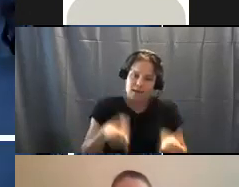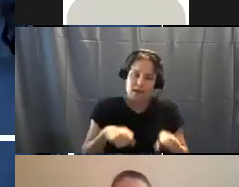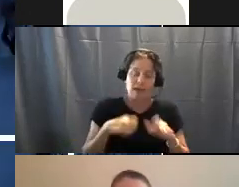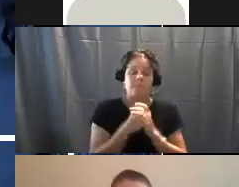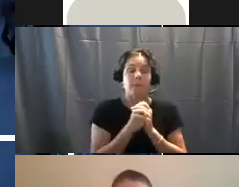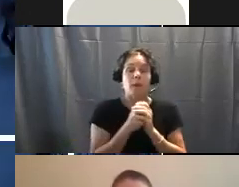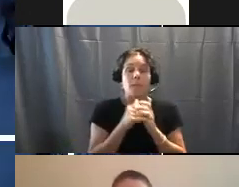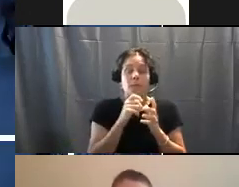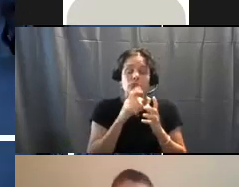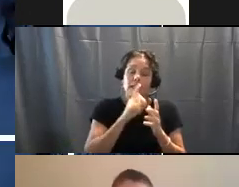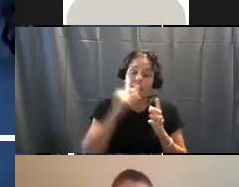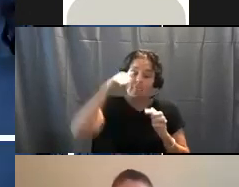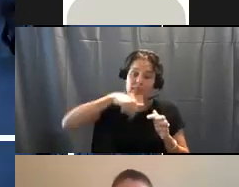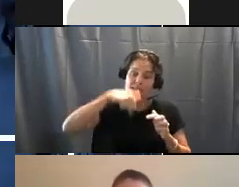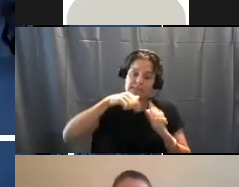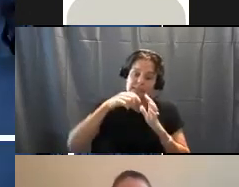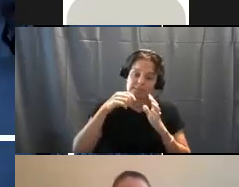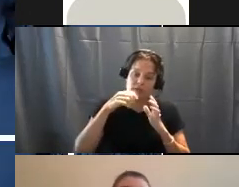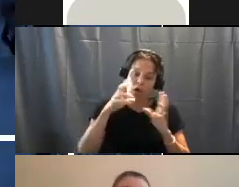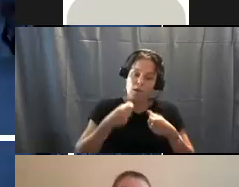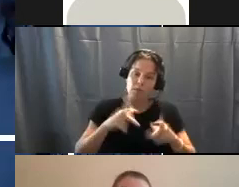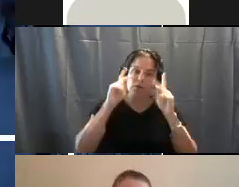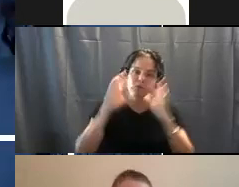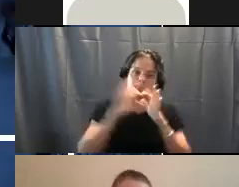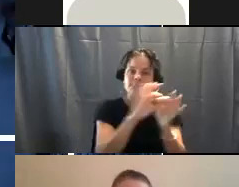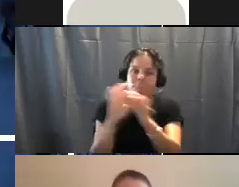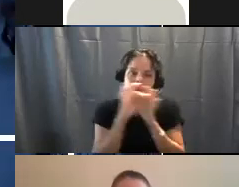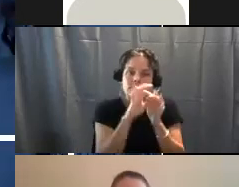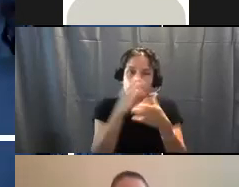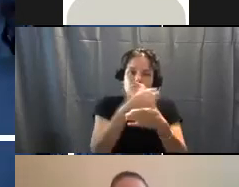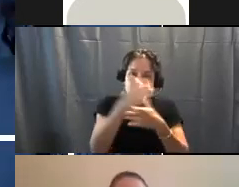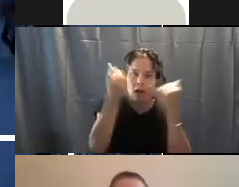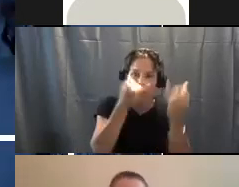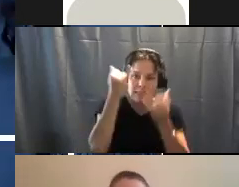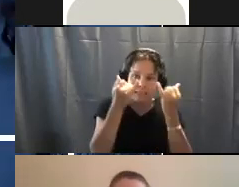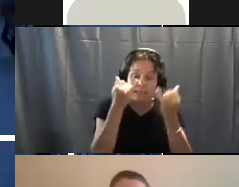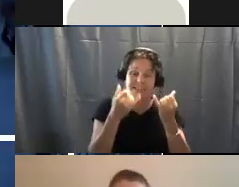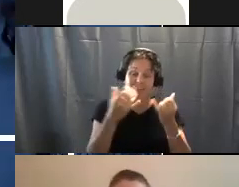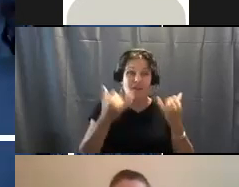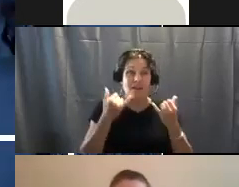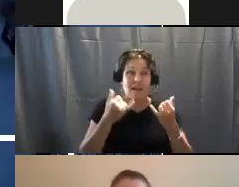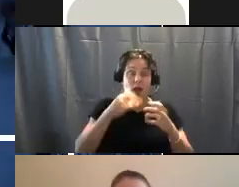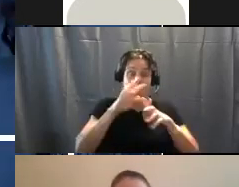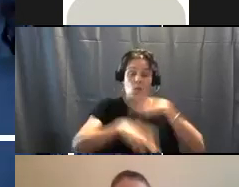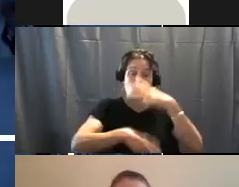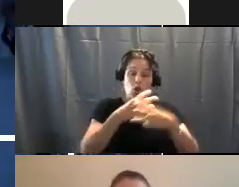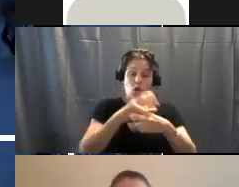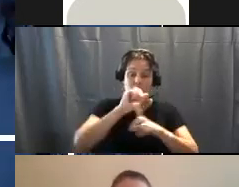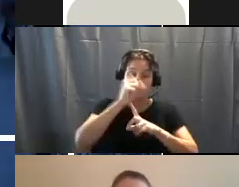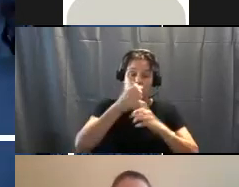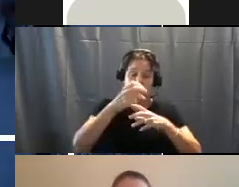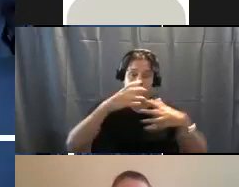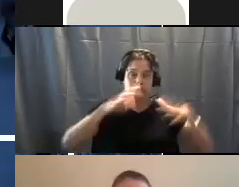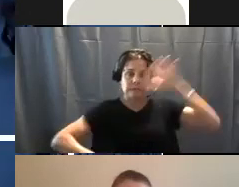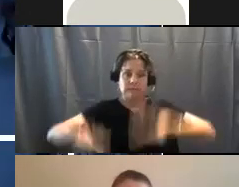to share ideas and support each other. And with all this uncertainty, there's at least one thing that I'm sure of. The attention is